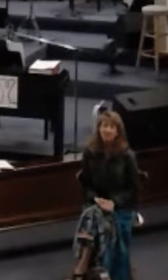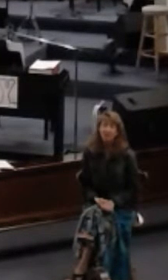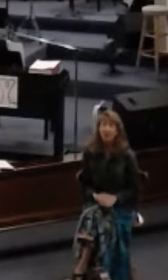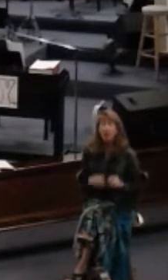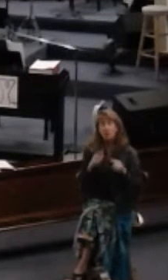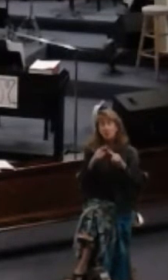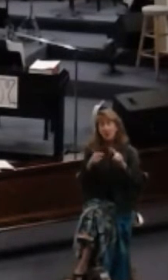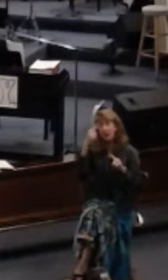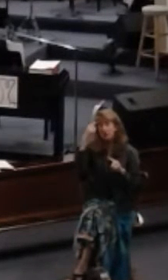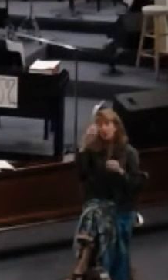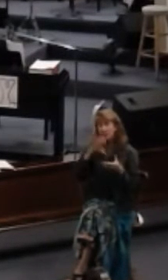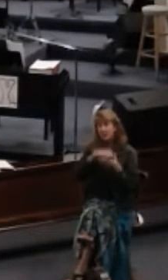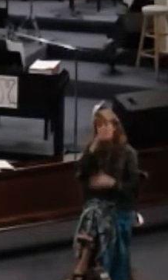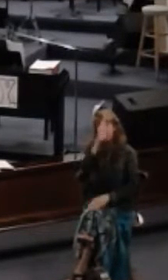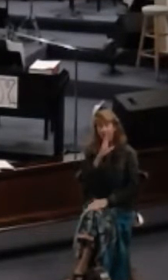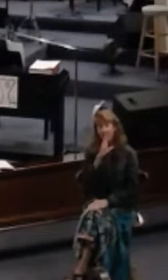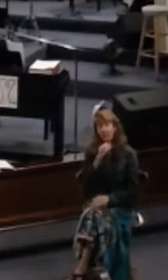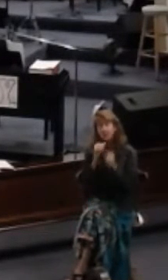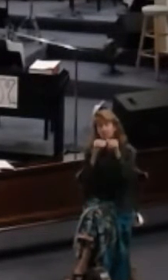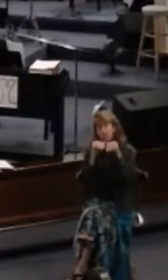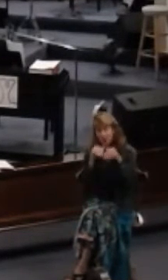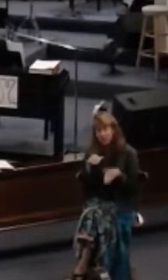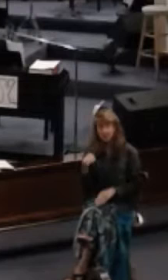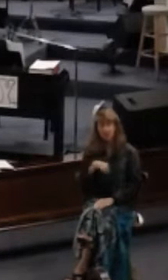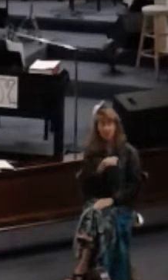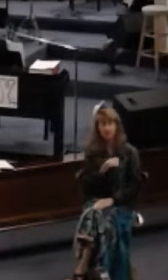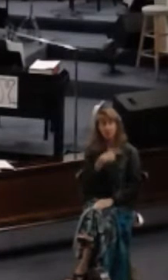But I believe God has blessed us for being generous,